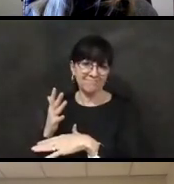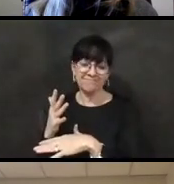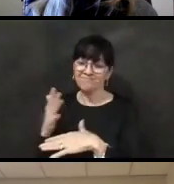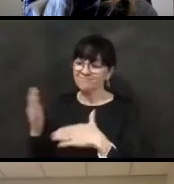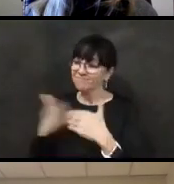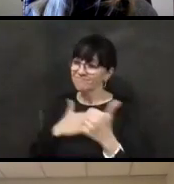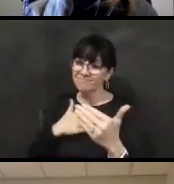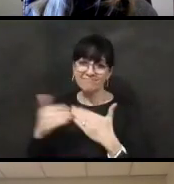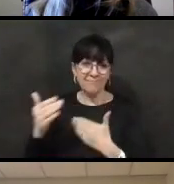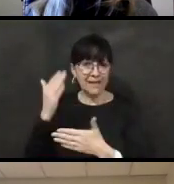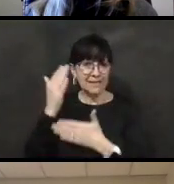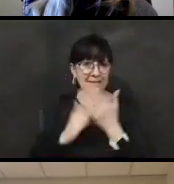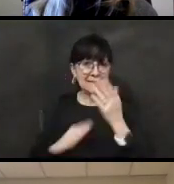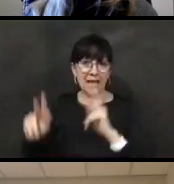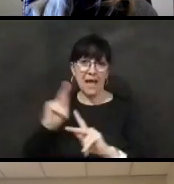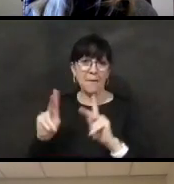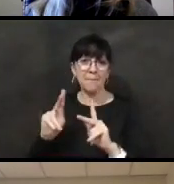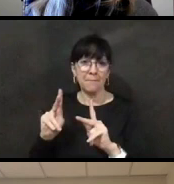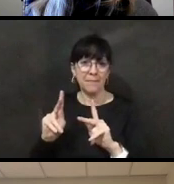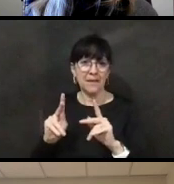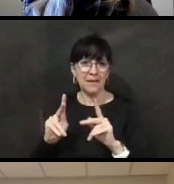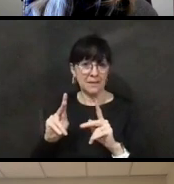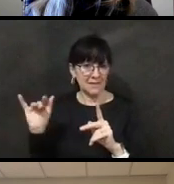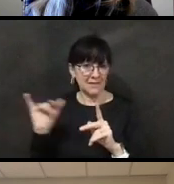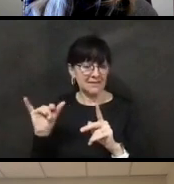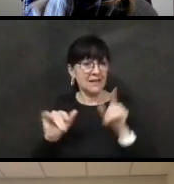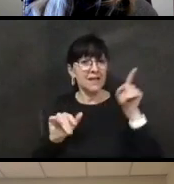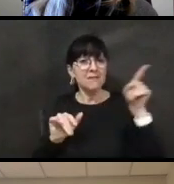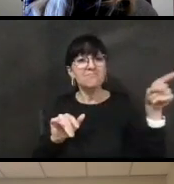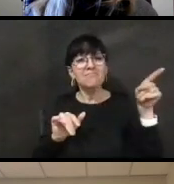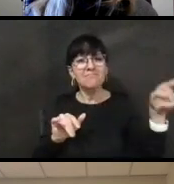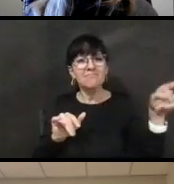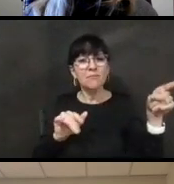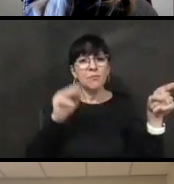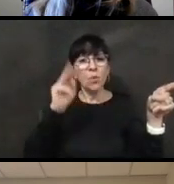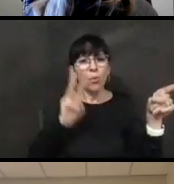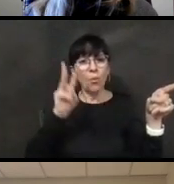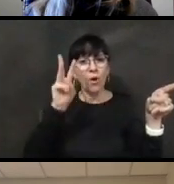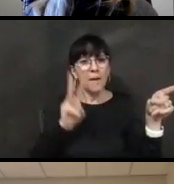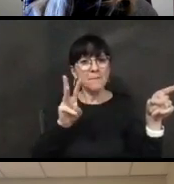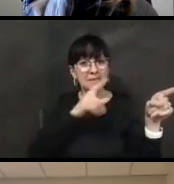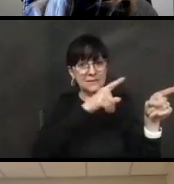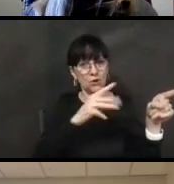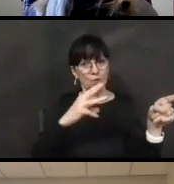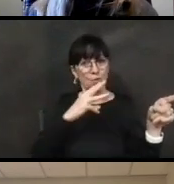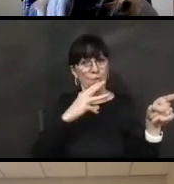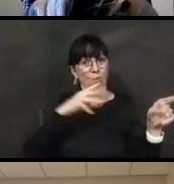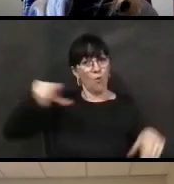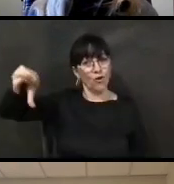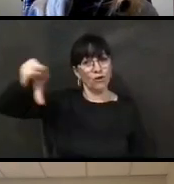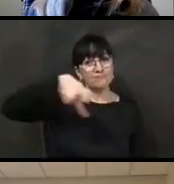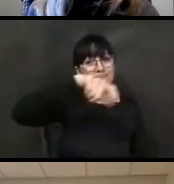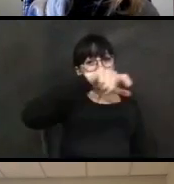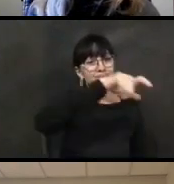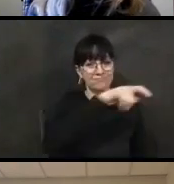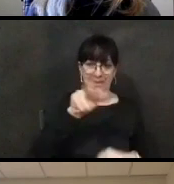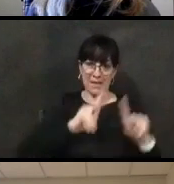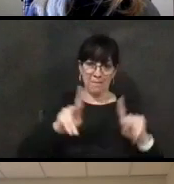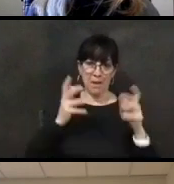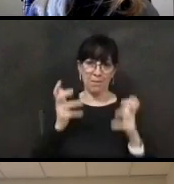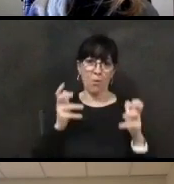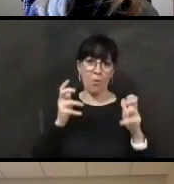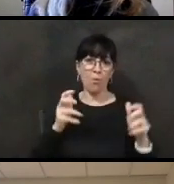who want to have the Riverwalk and Old Newcastle open, we all want to do it safely. And so we don't have a